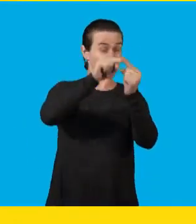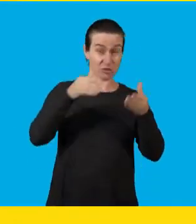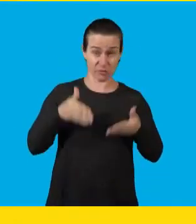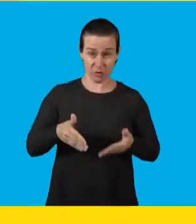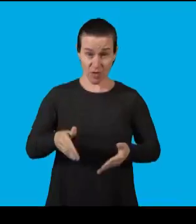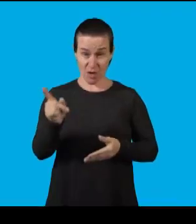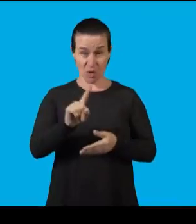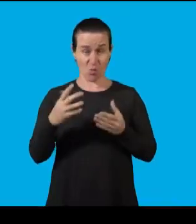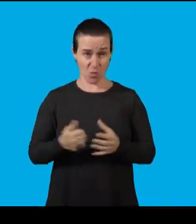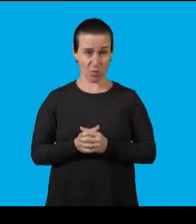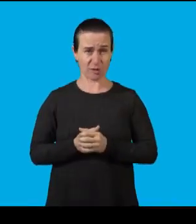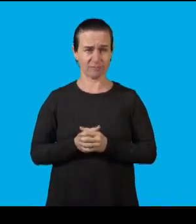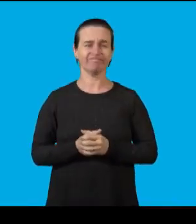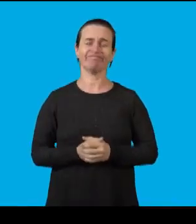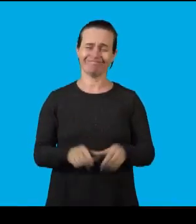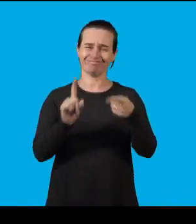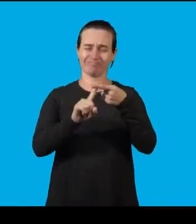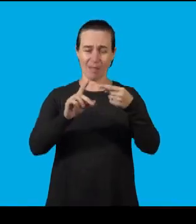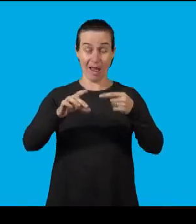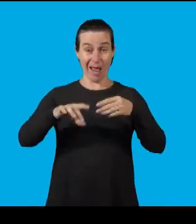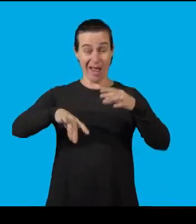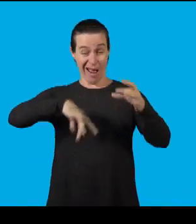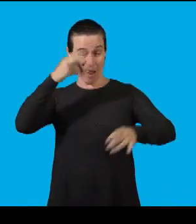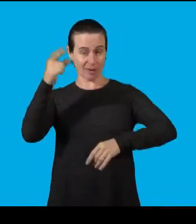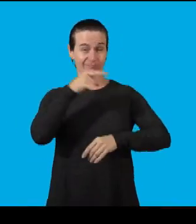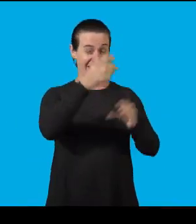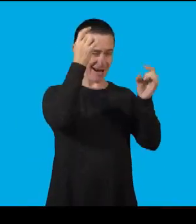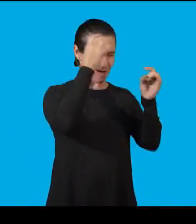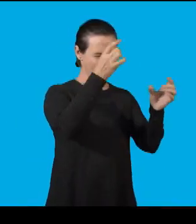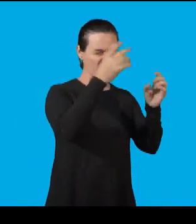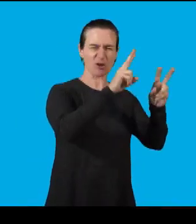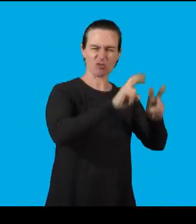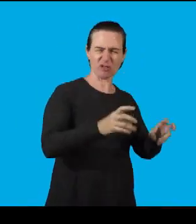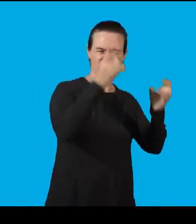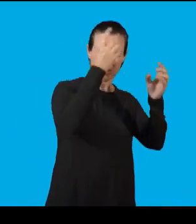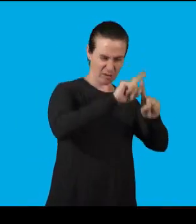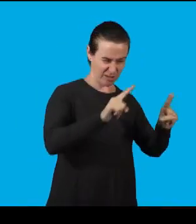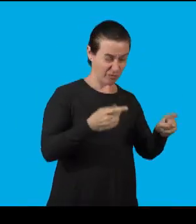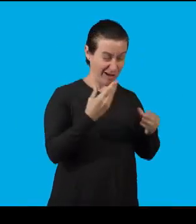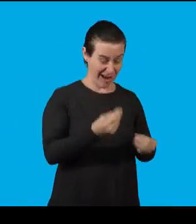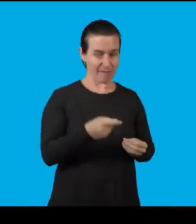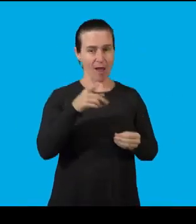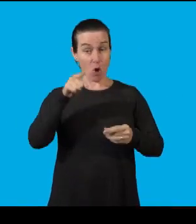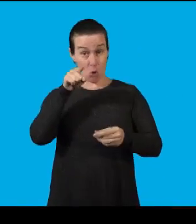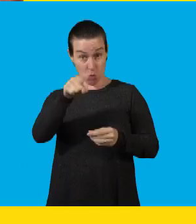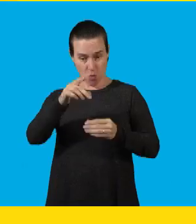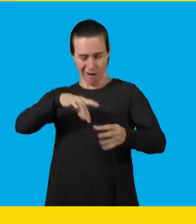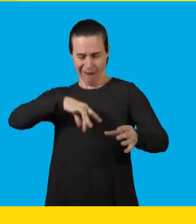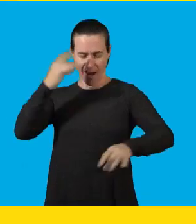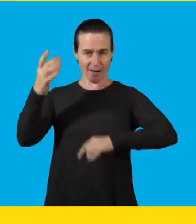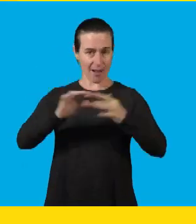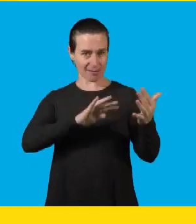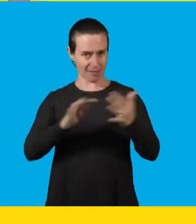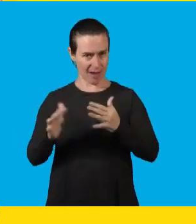today's lessons are how to analyze sources. That is very, very important, historians, because what